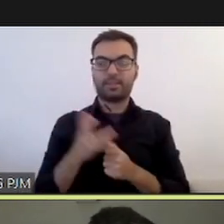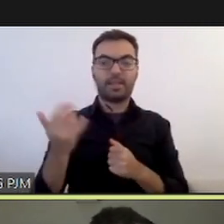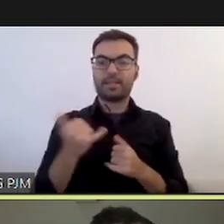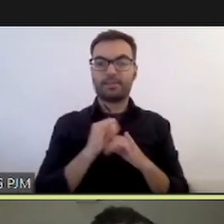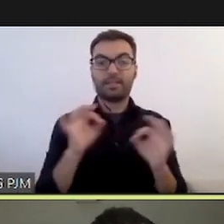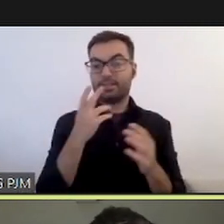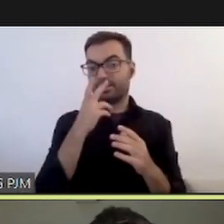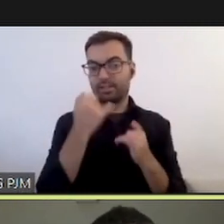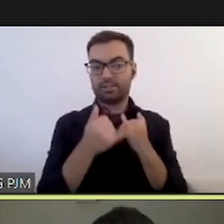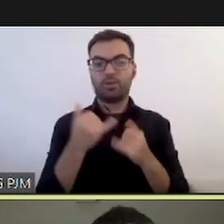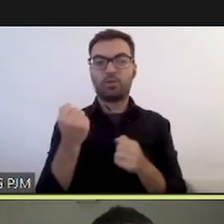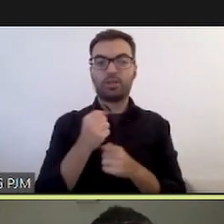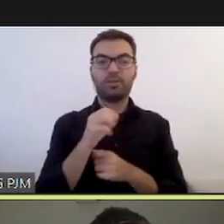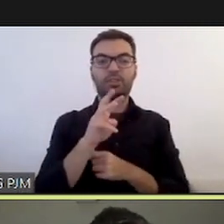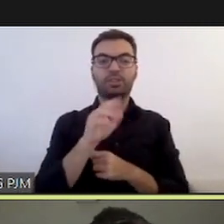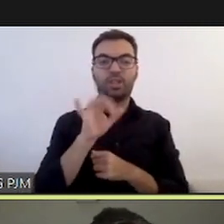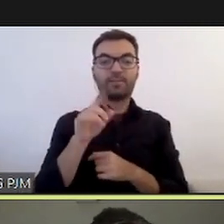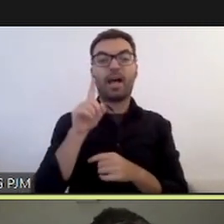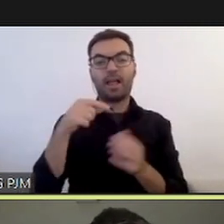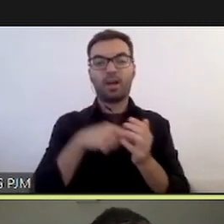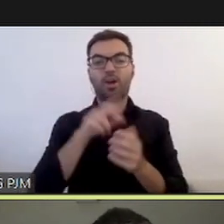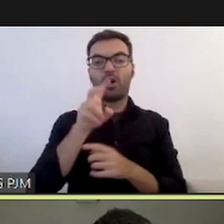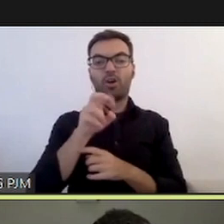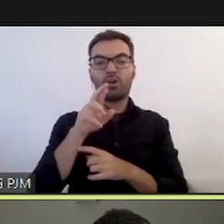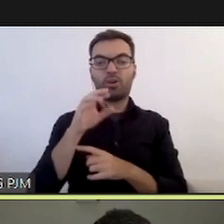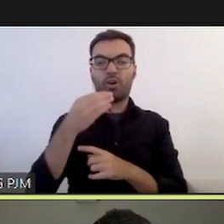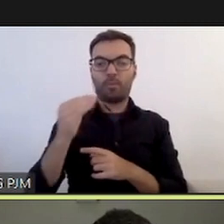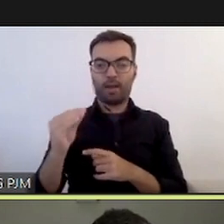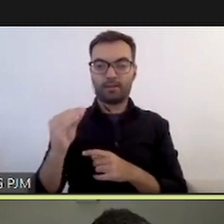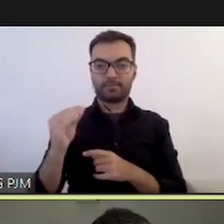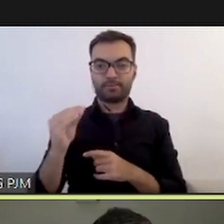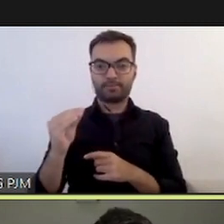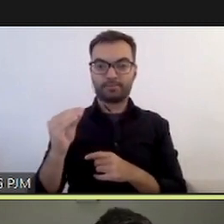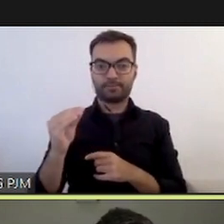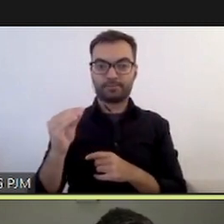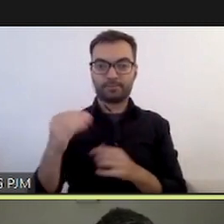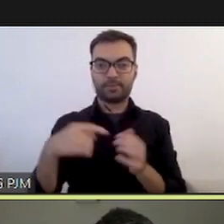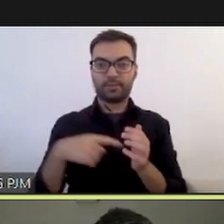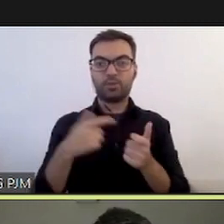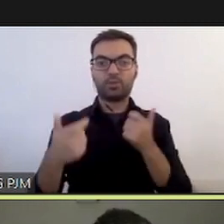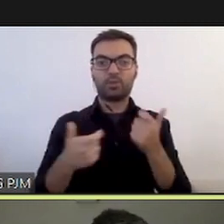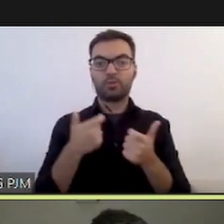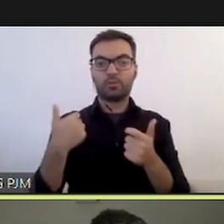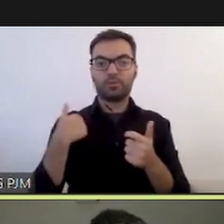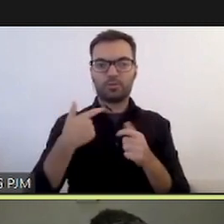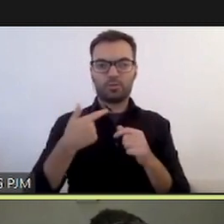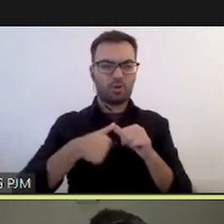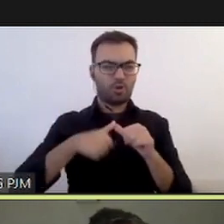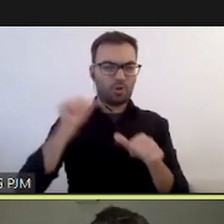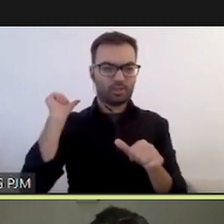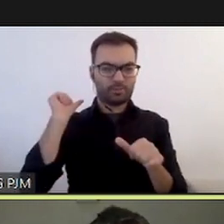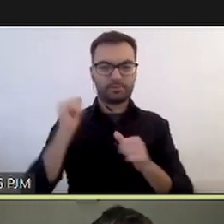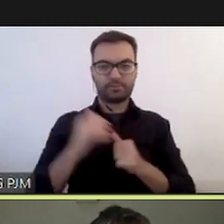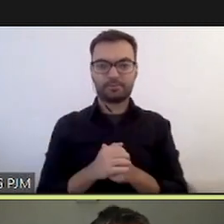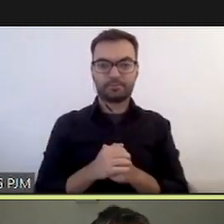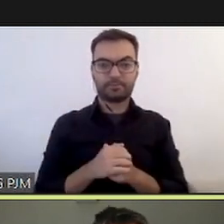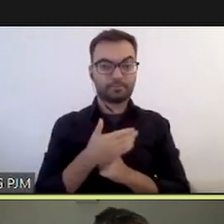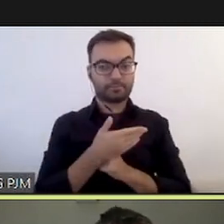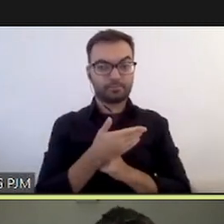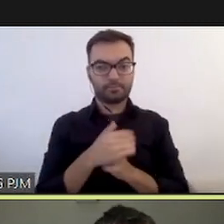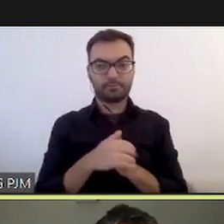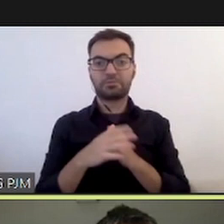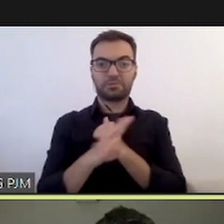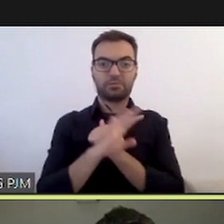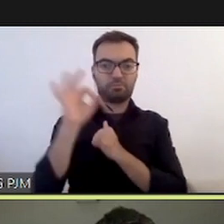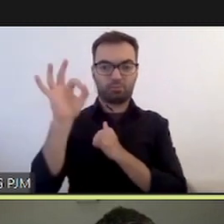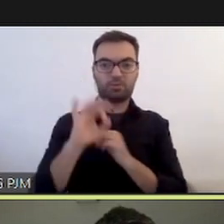if we use the JAWS on the Chrome, and that was this test was done 1 year ago, we can have a